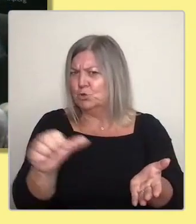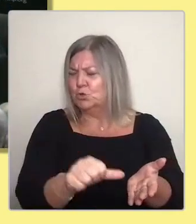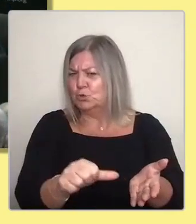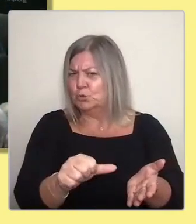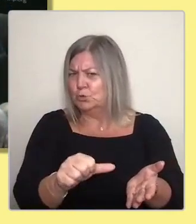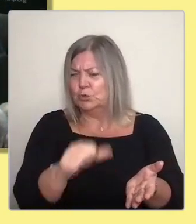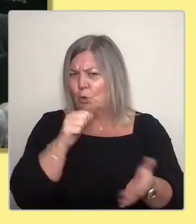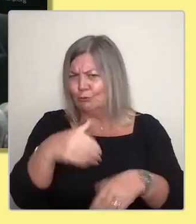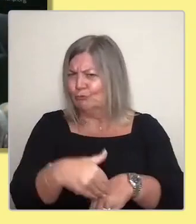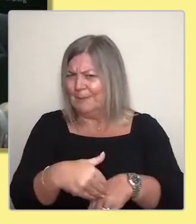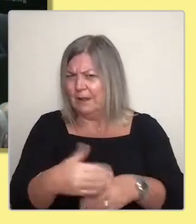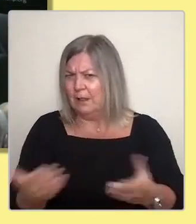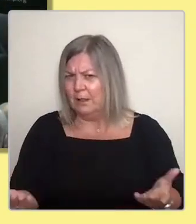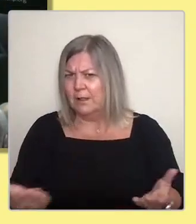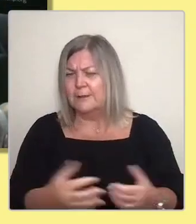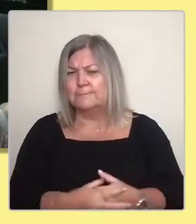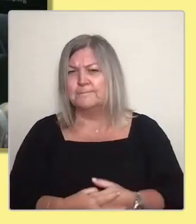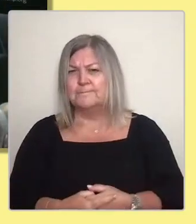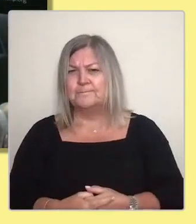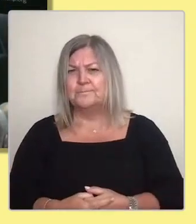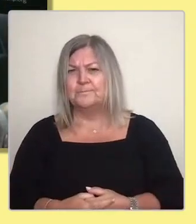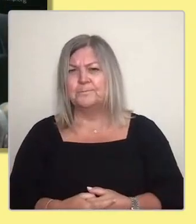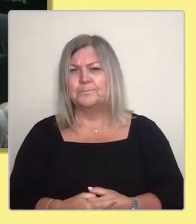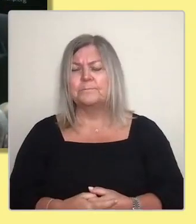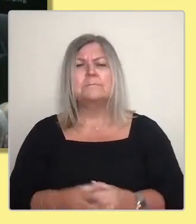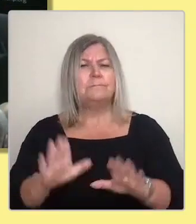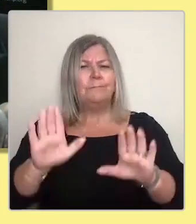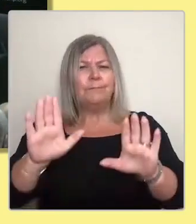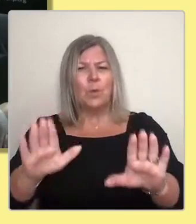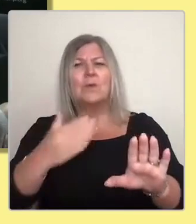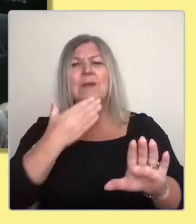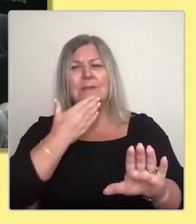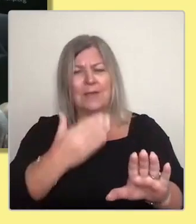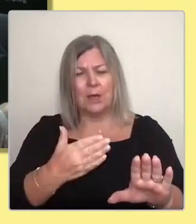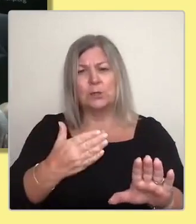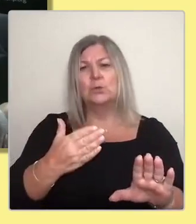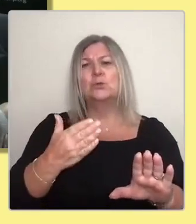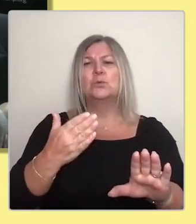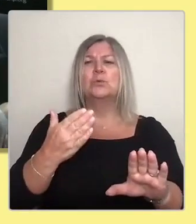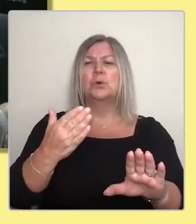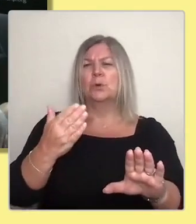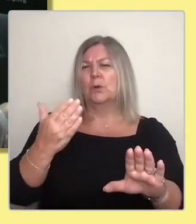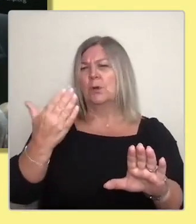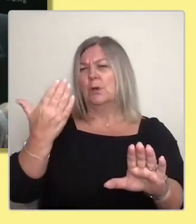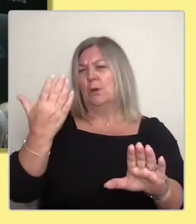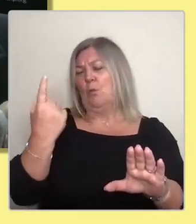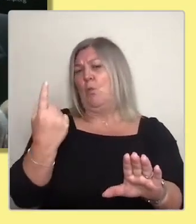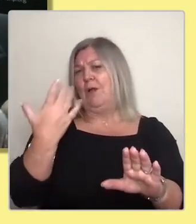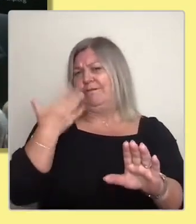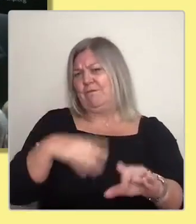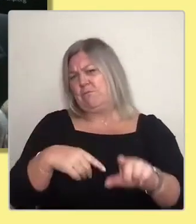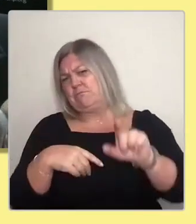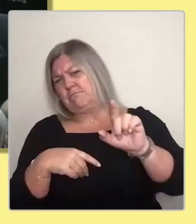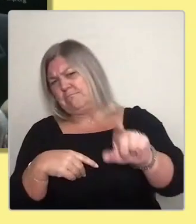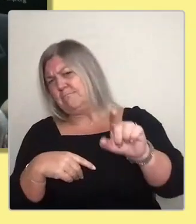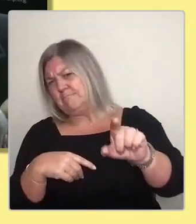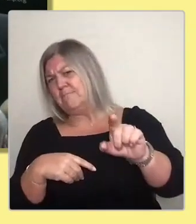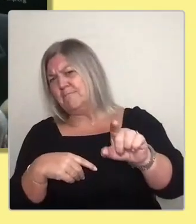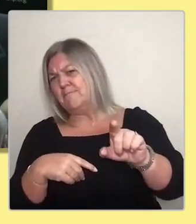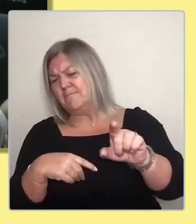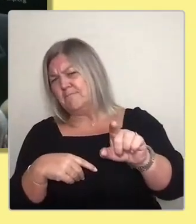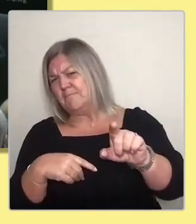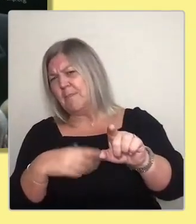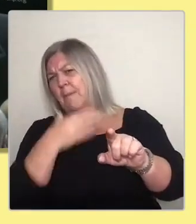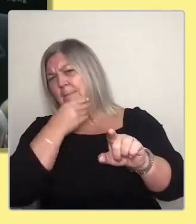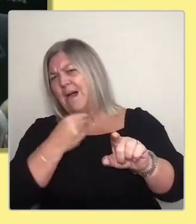I want to take one from over here, and then we'll take the last couple from down on the floor. There's a gentleman at the back with his hand up there